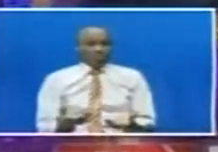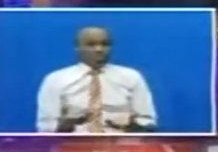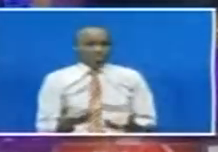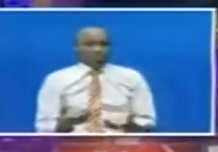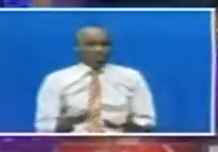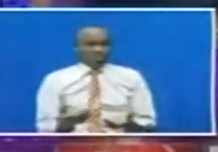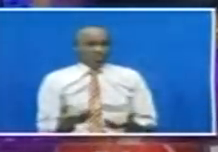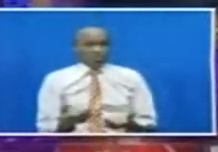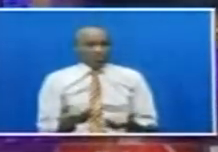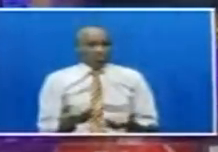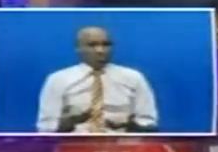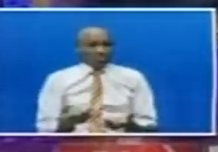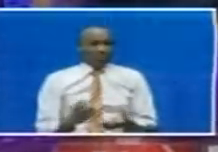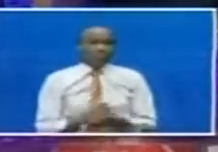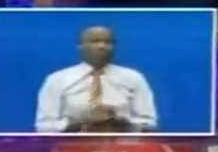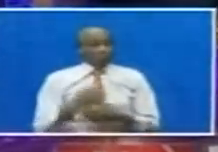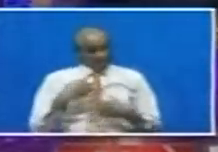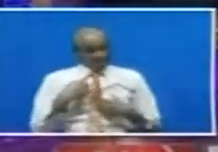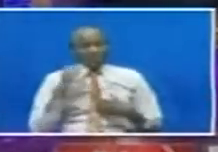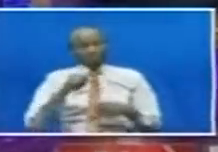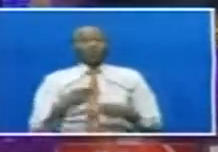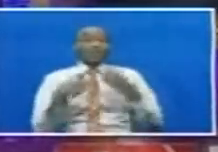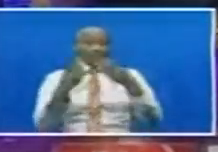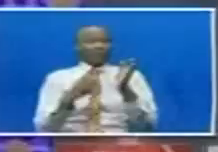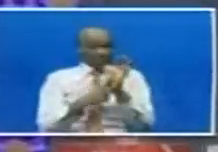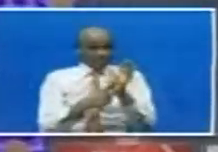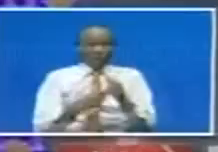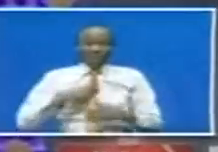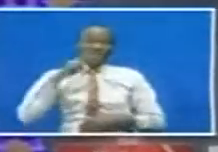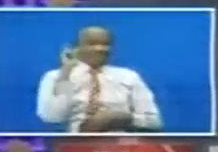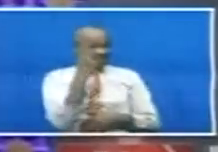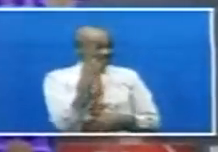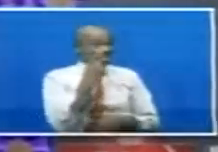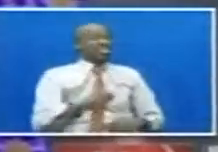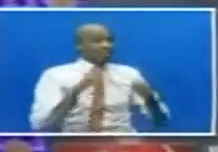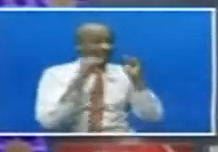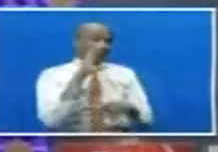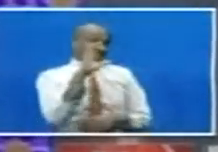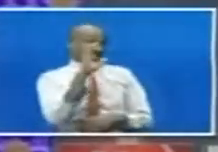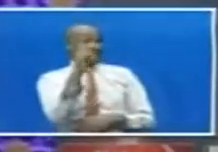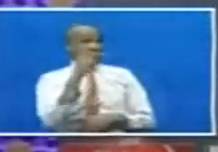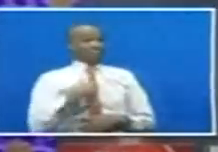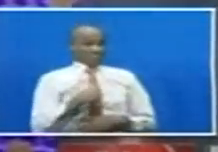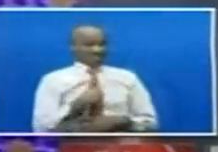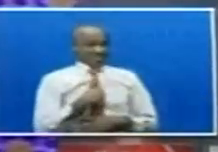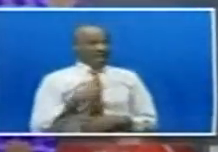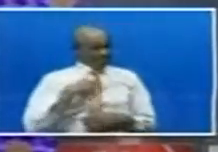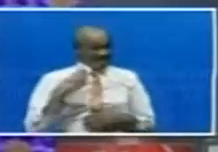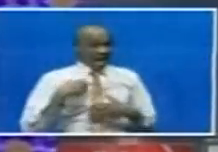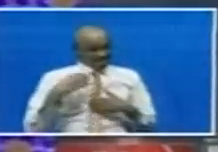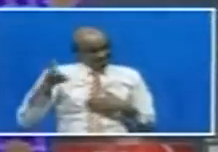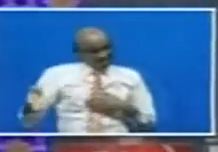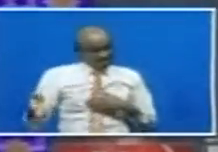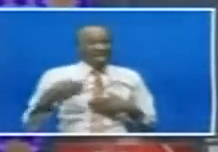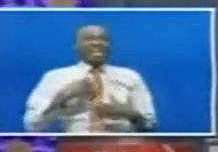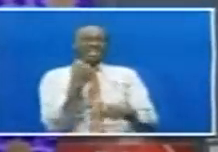of these boards. I can give you an example. I was the first chairman of CCK. Now, I had